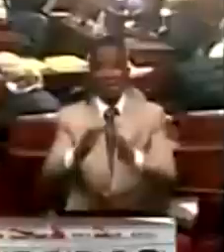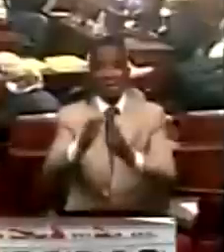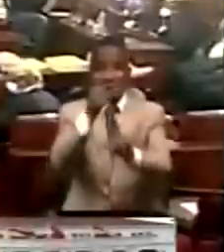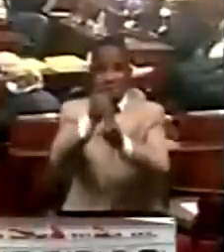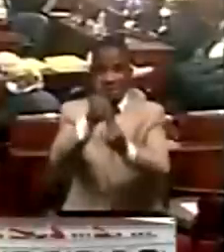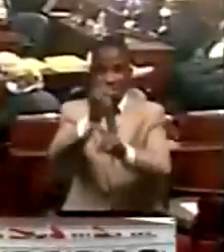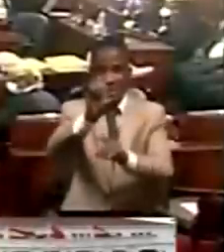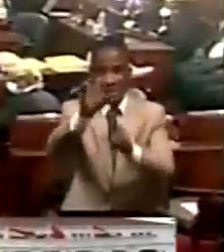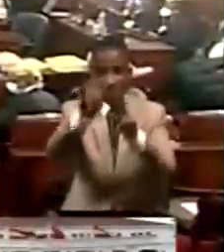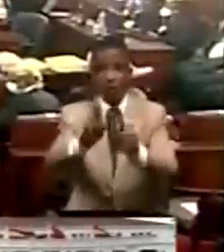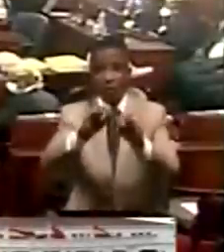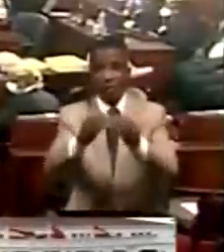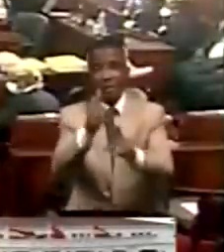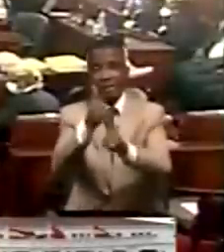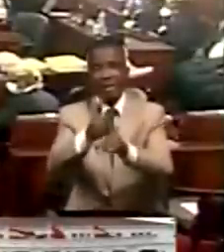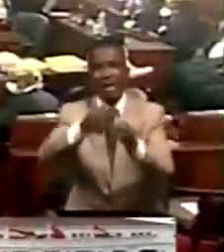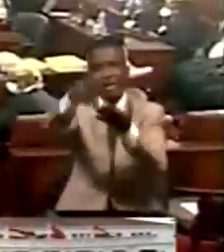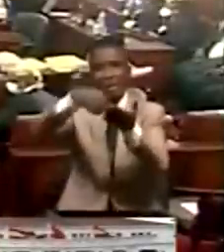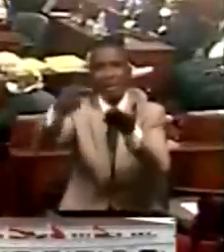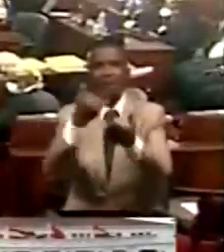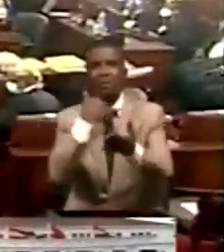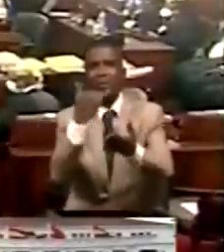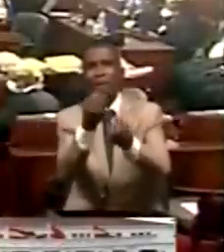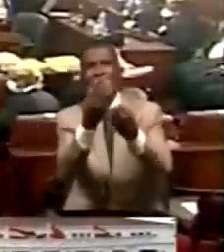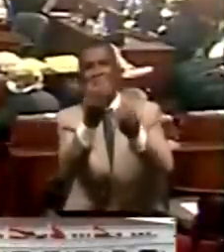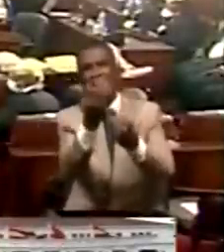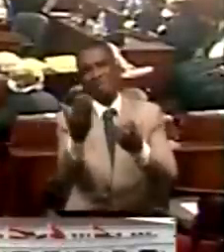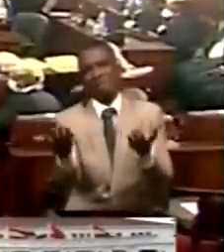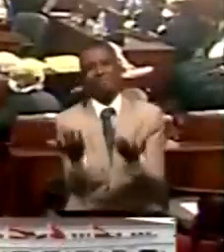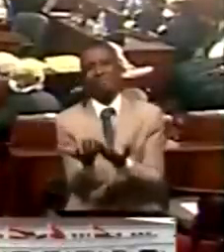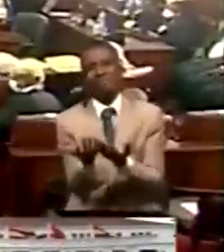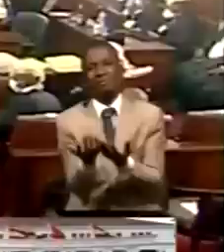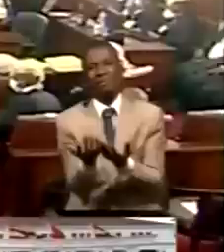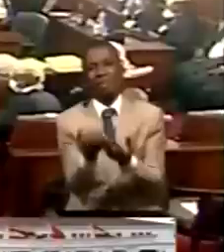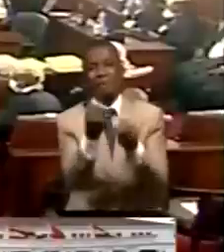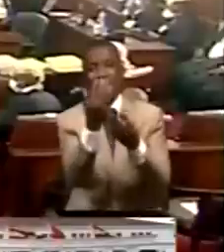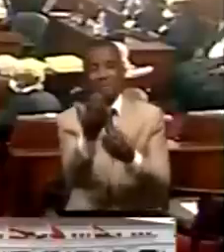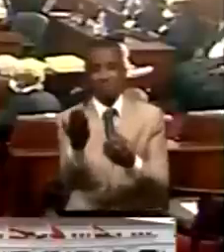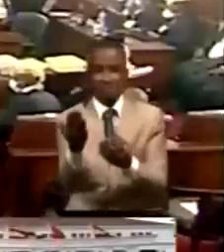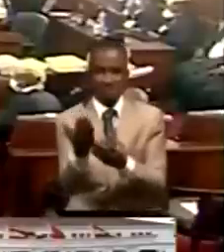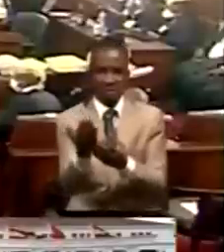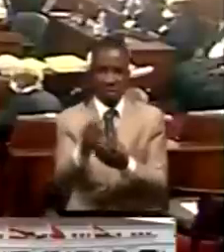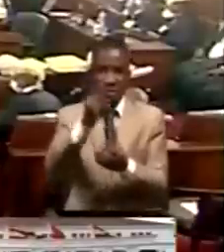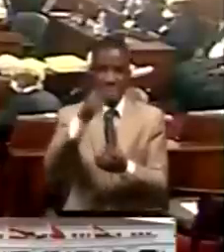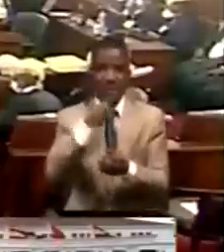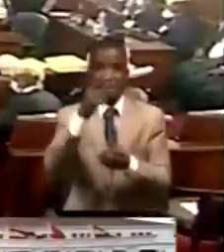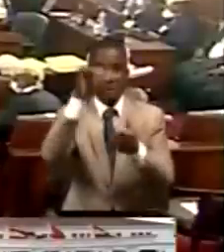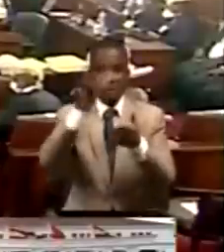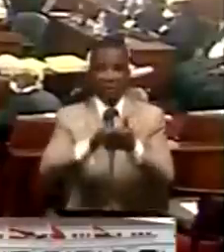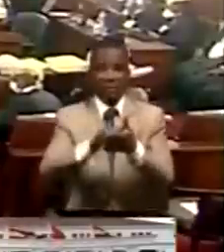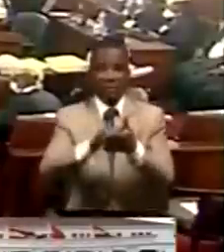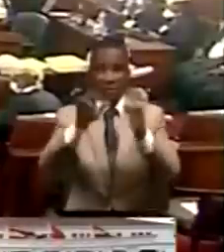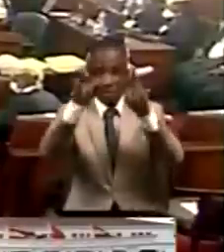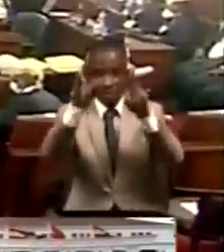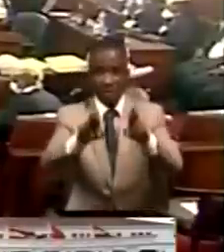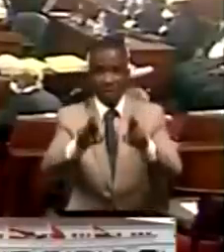also certify results. They were not just there to just fill forms and forward it. They were there to make sure that the result